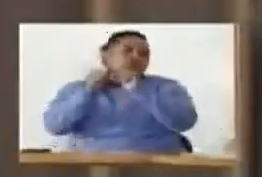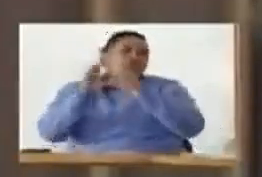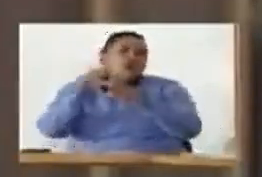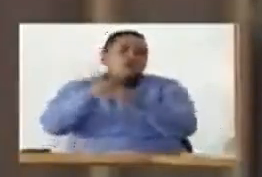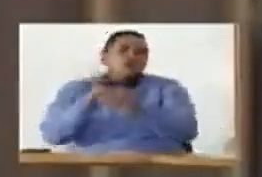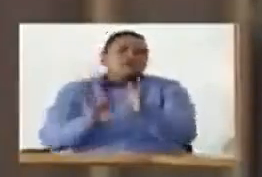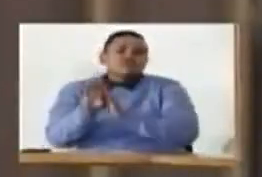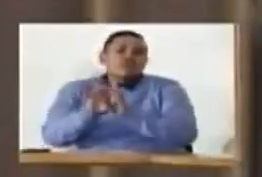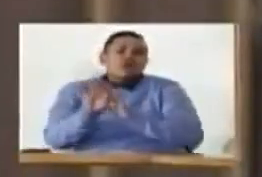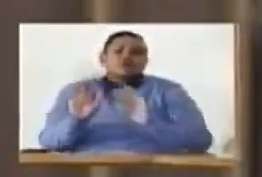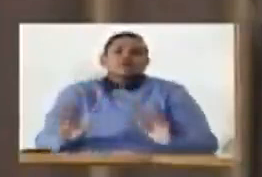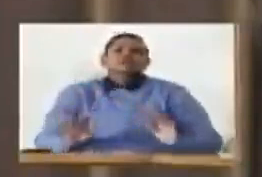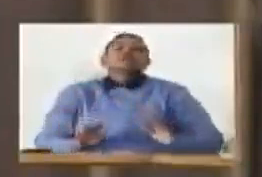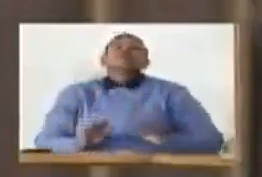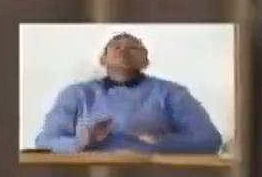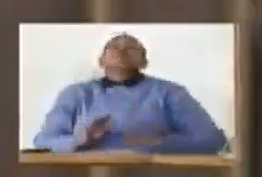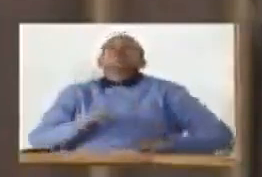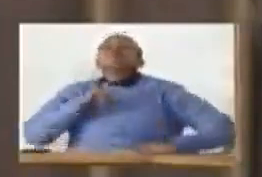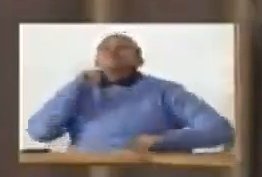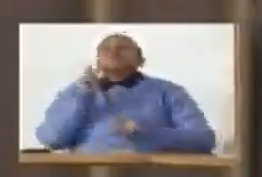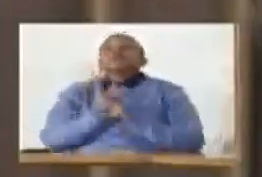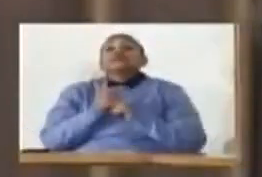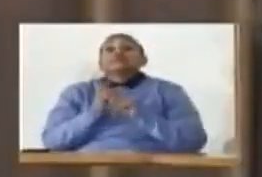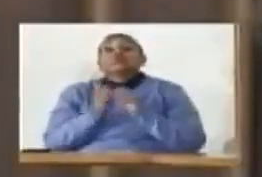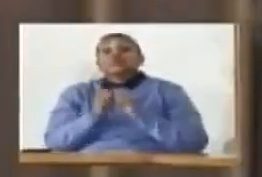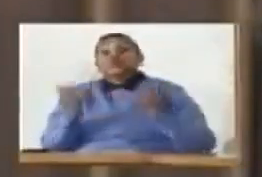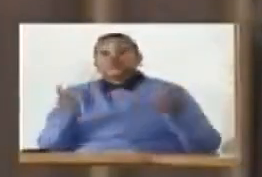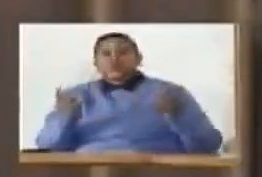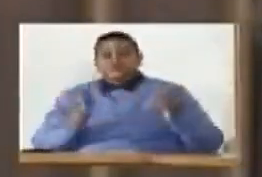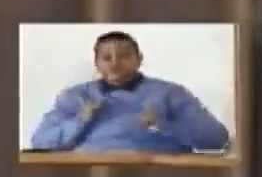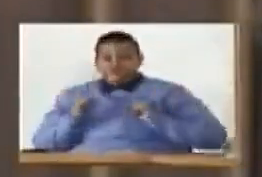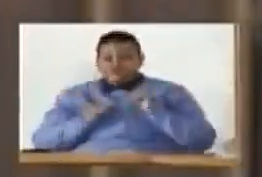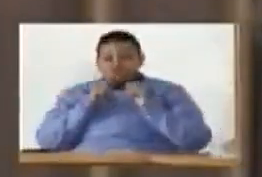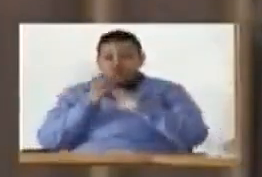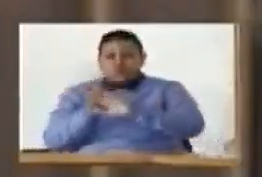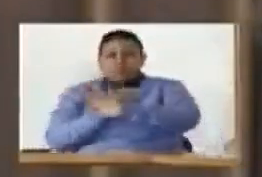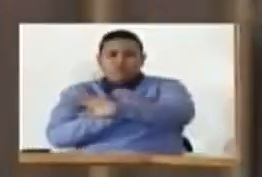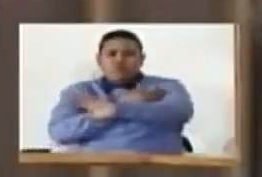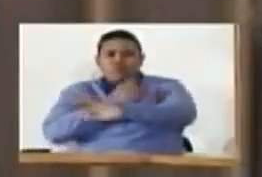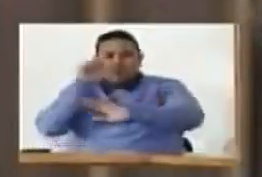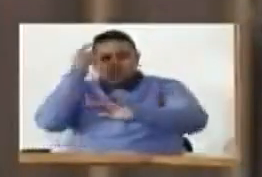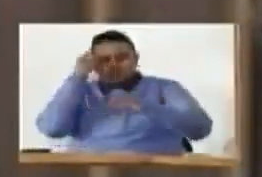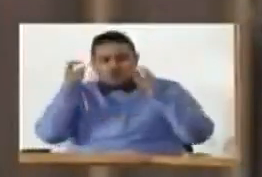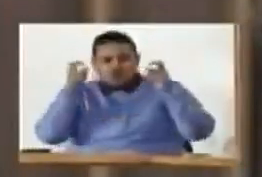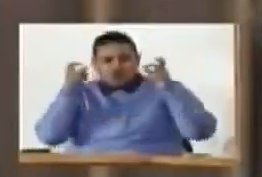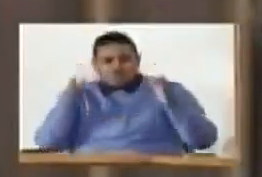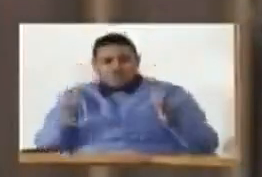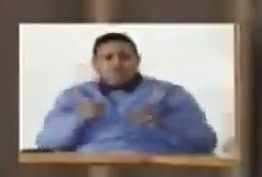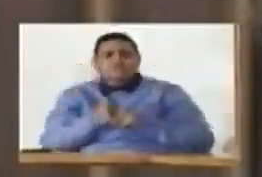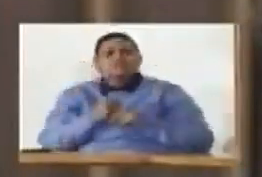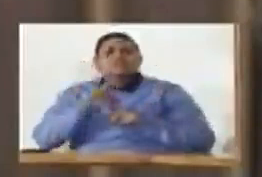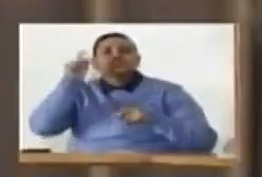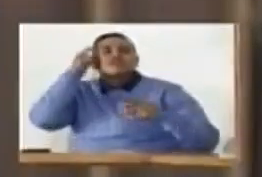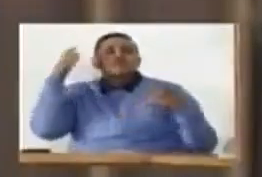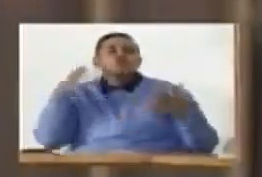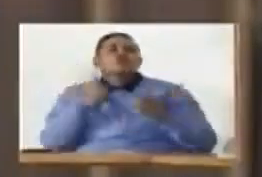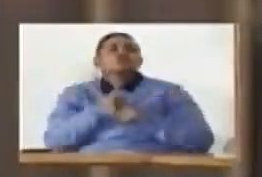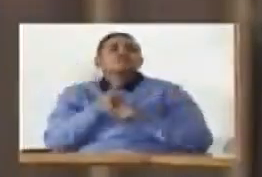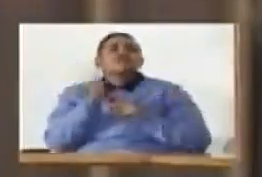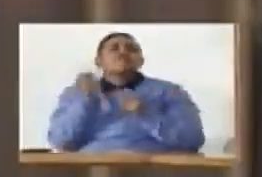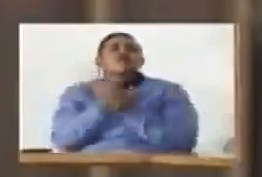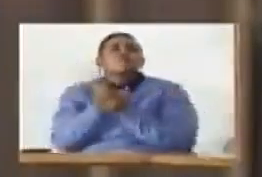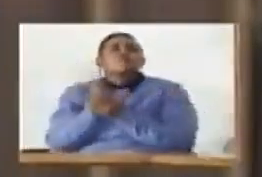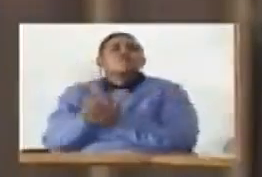development. In keeping with the thrust to improve corporate governance, Cabinet approved the